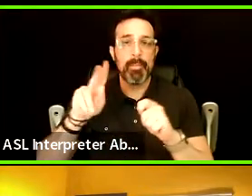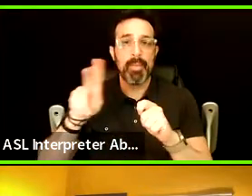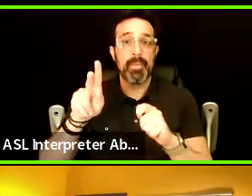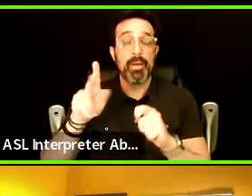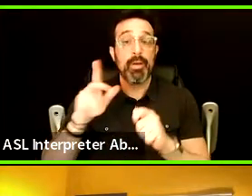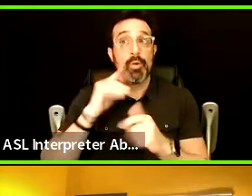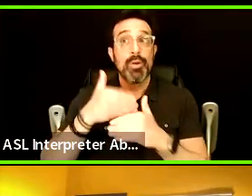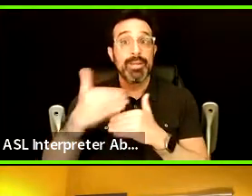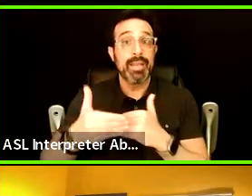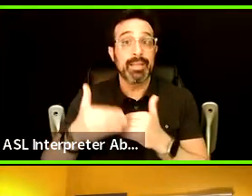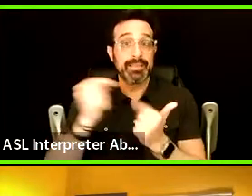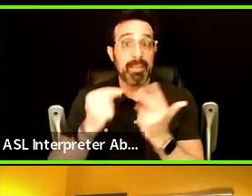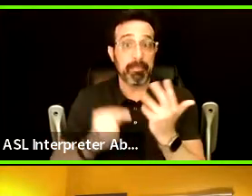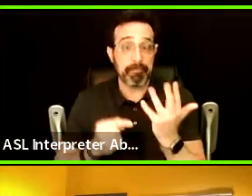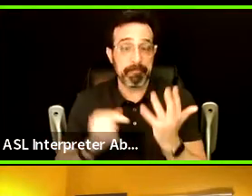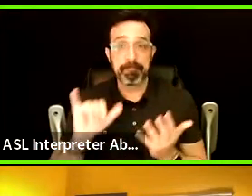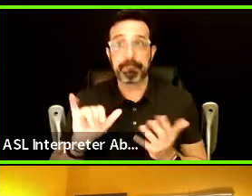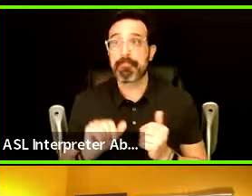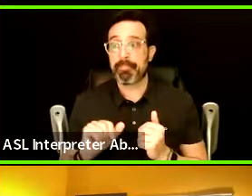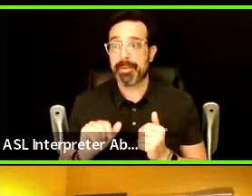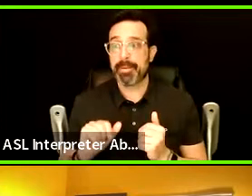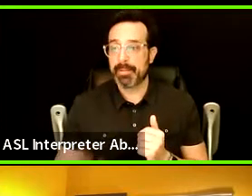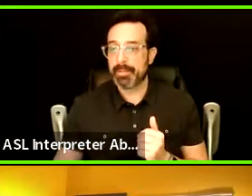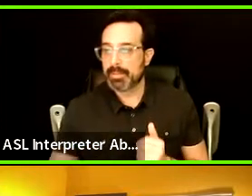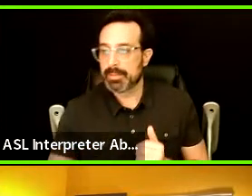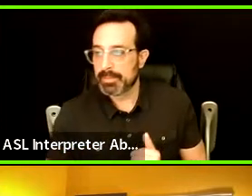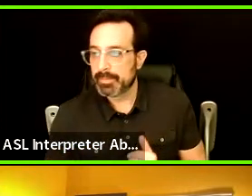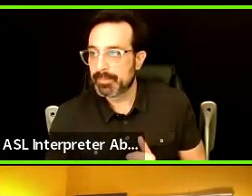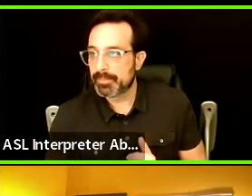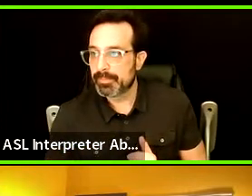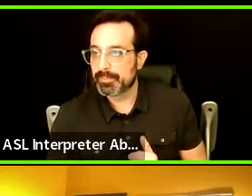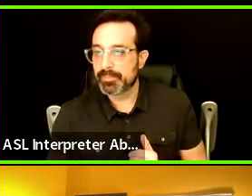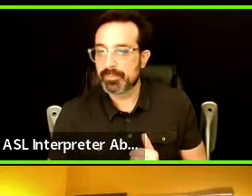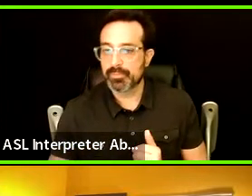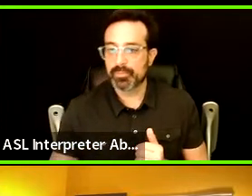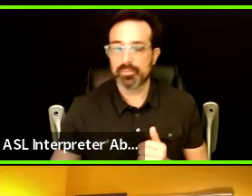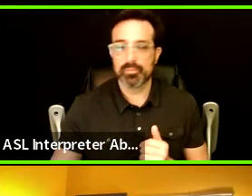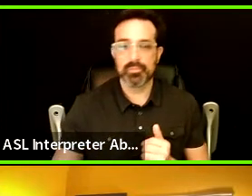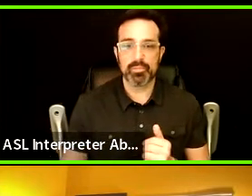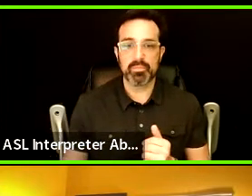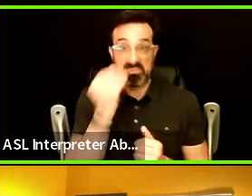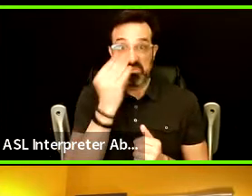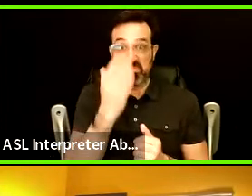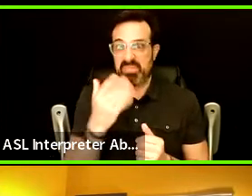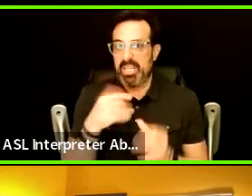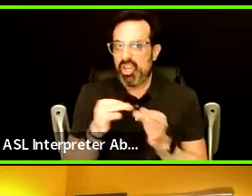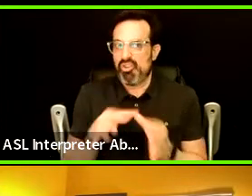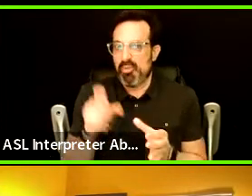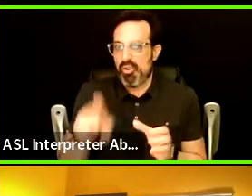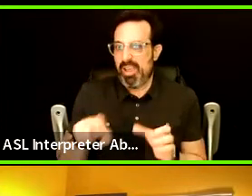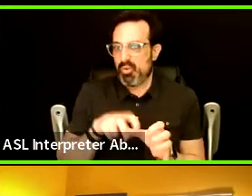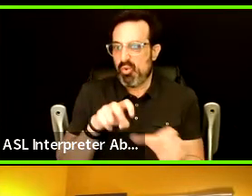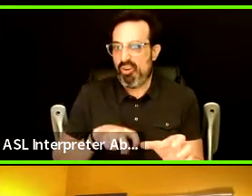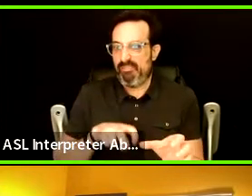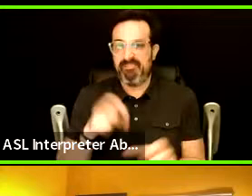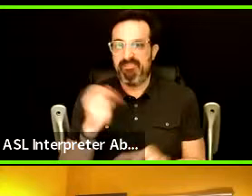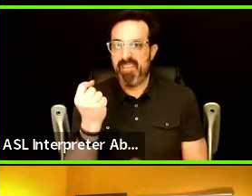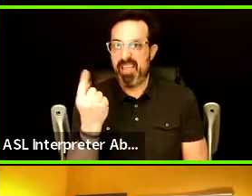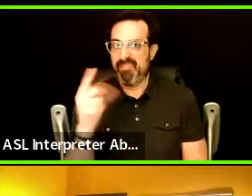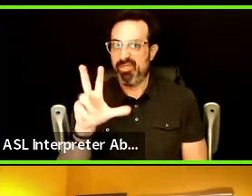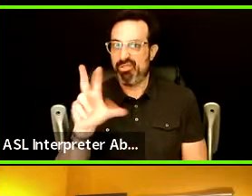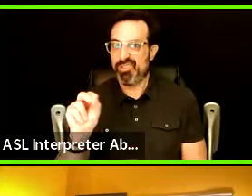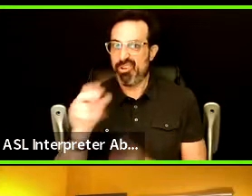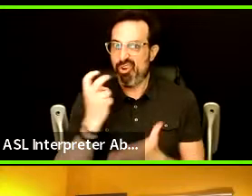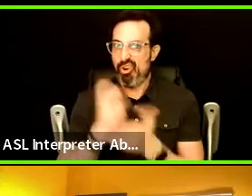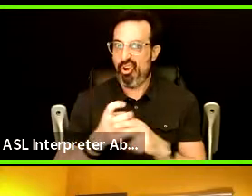next steps. So Emily, can you please get us started? Yes, so let's go ahead and kick off with Lucy's group.